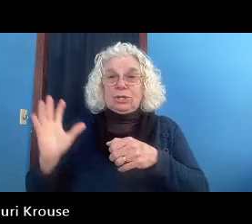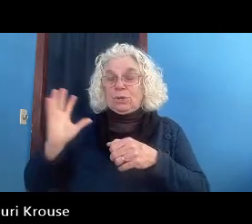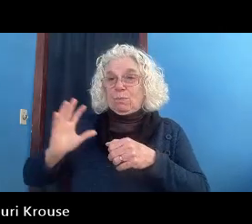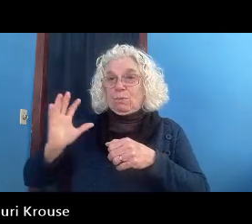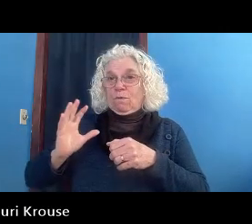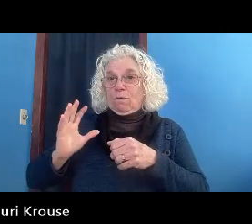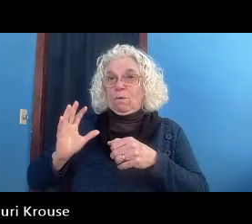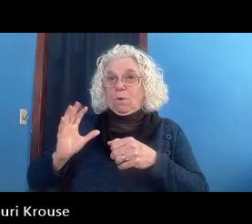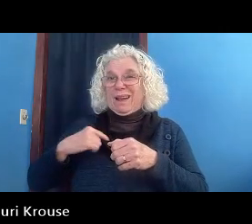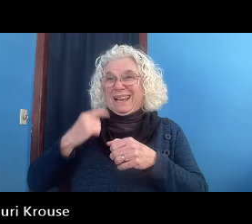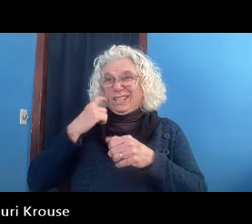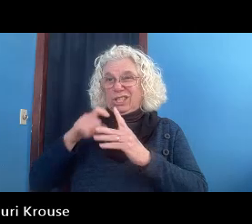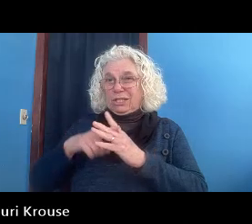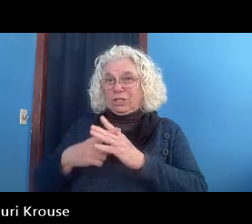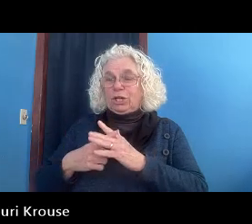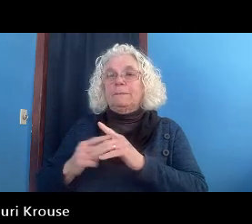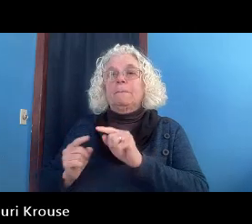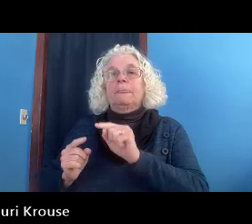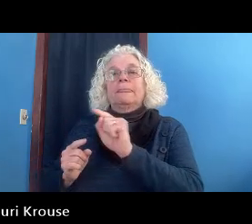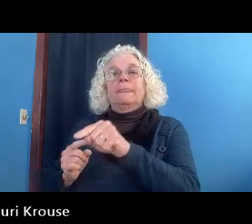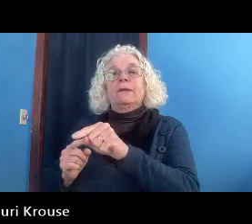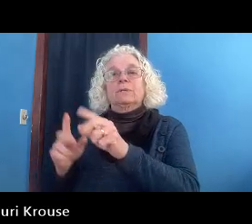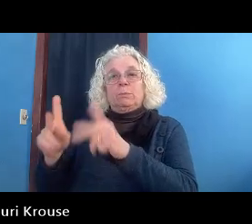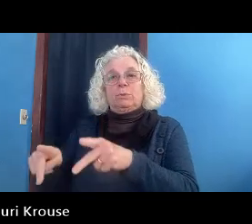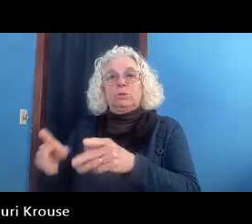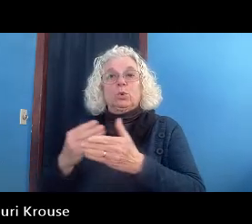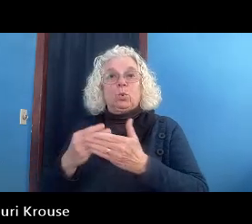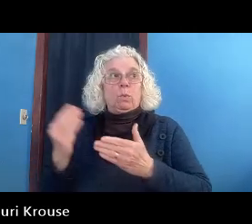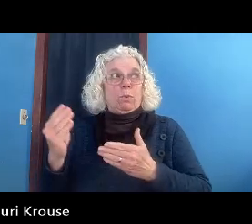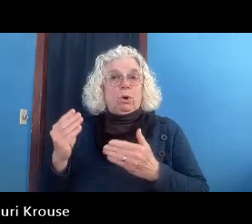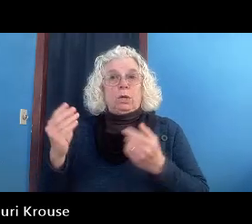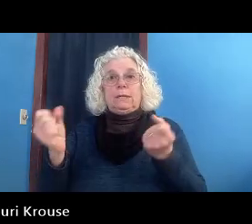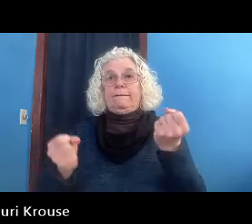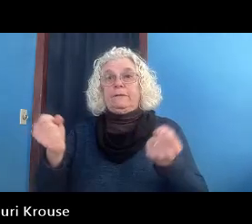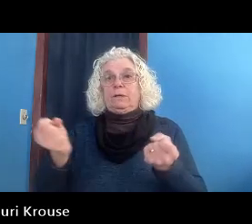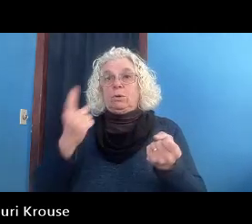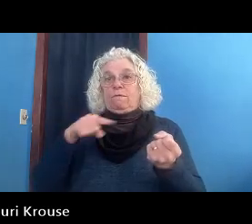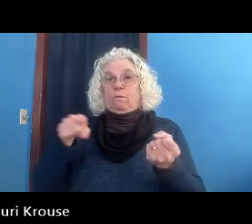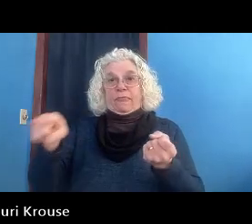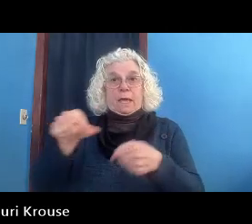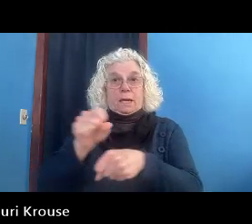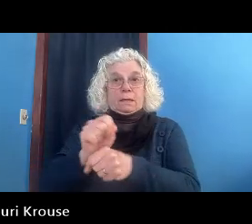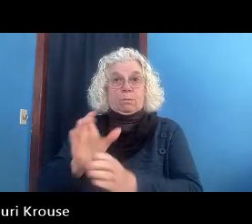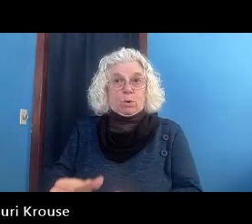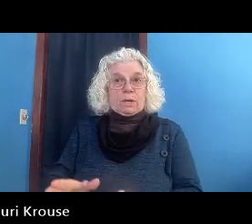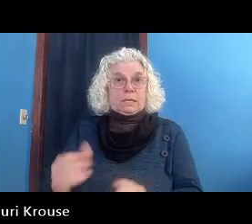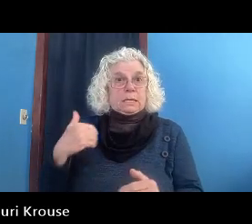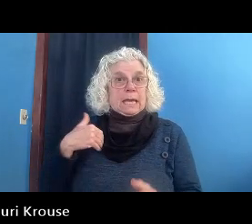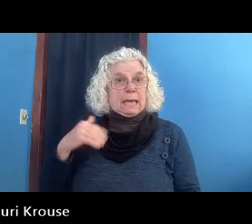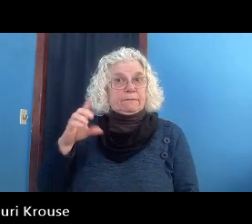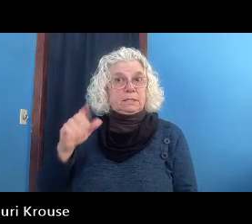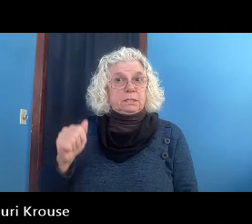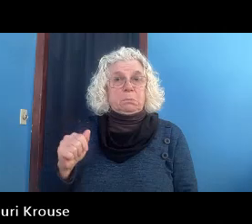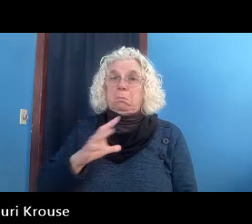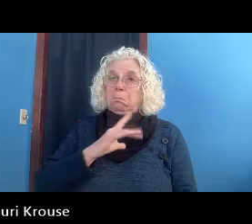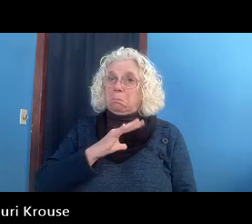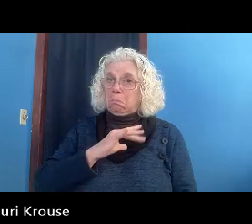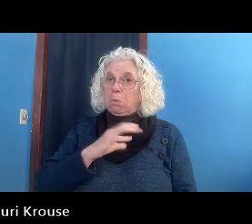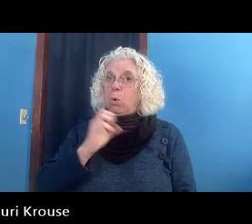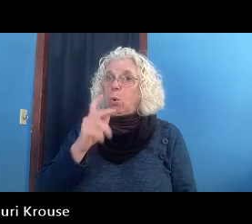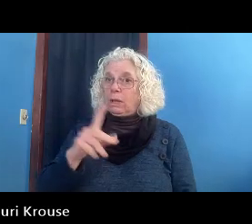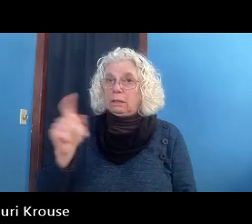who purchased a vehicle for his employee with a disability. I'm like, quite generous, and I understand that you got to, help them get to and